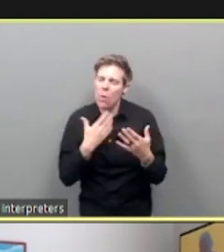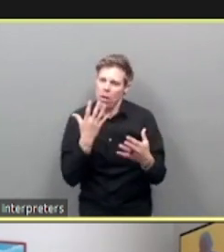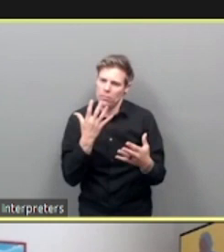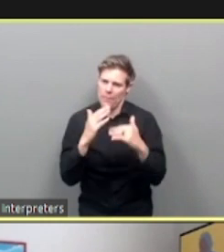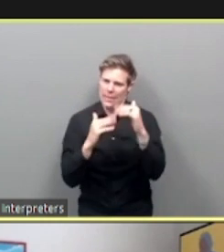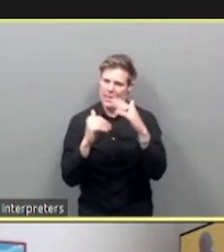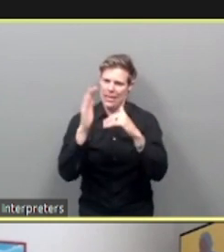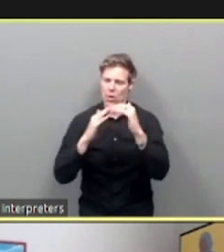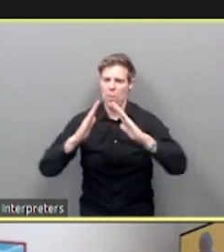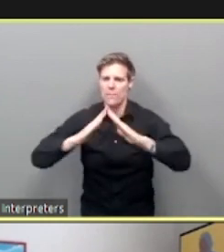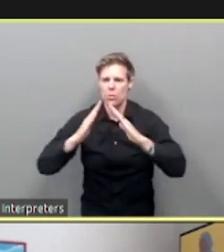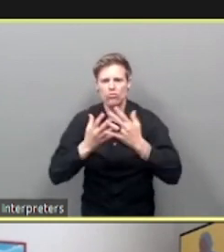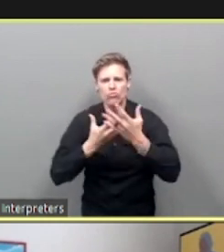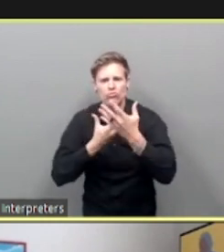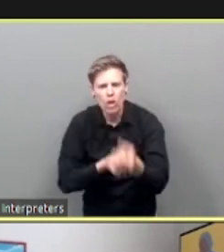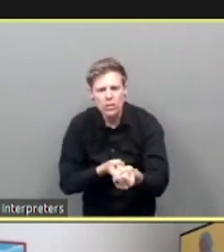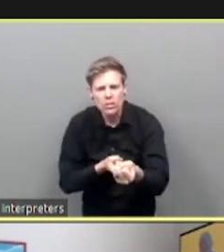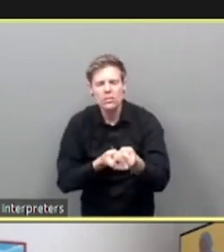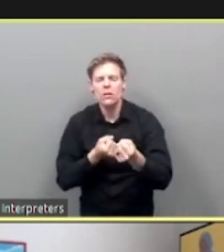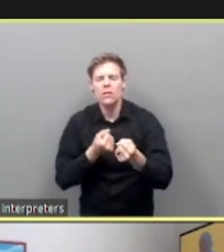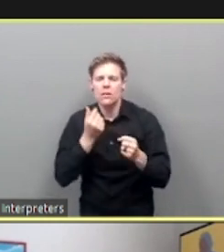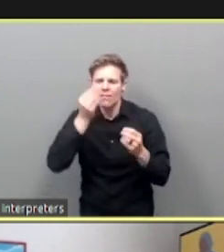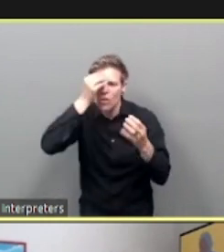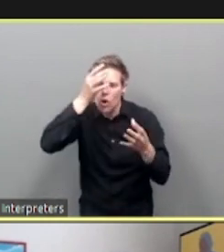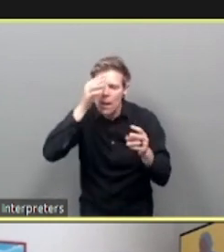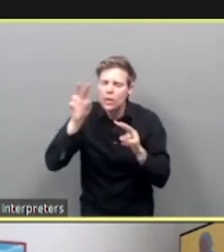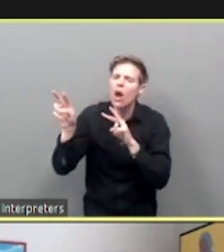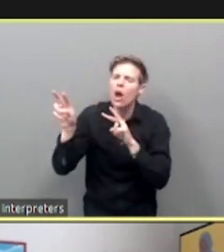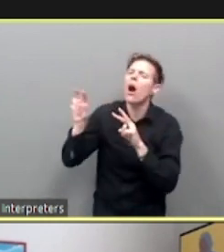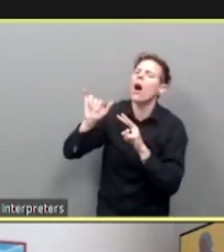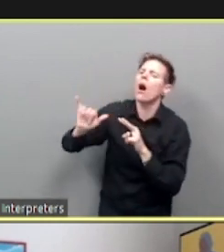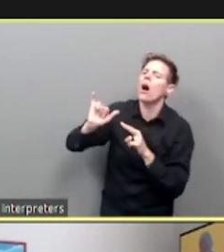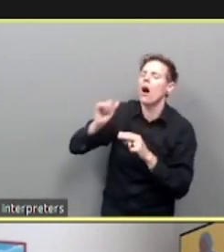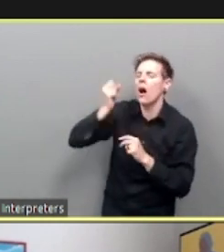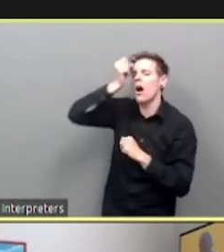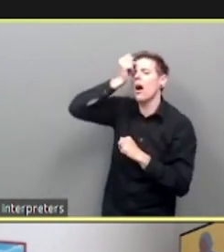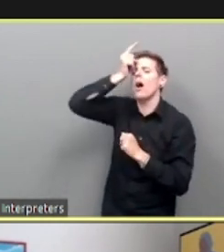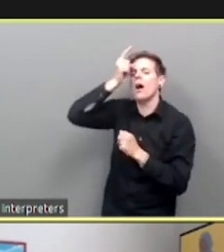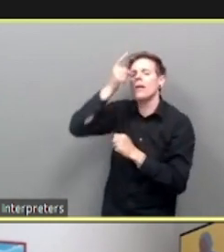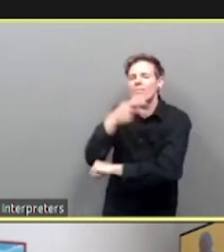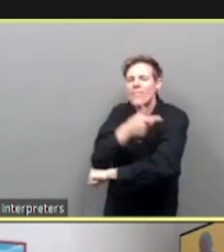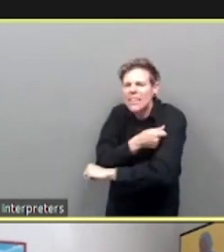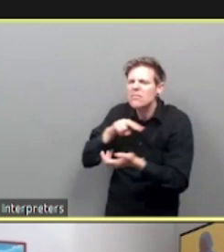way they want it and how they want it, to get more people vaccinated.